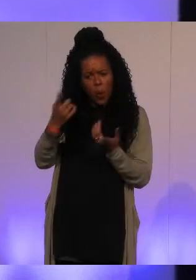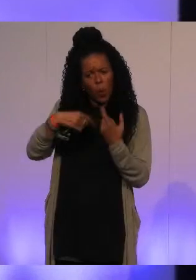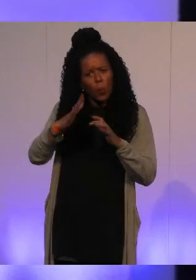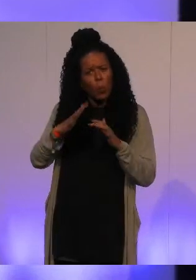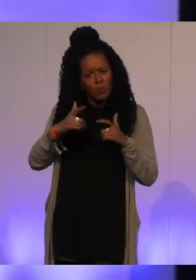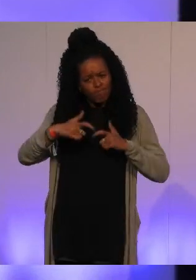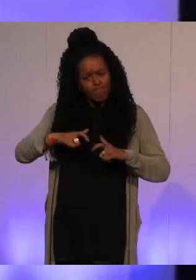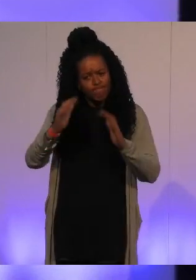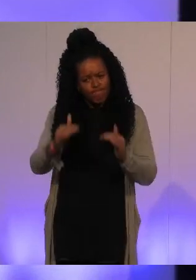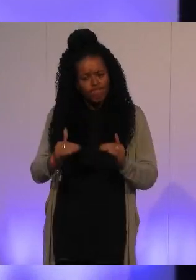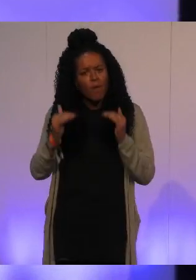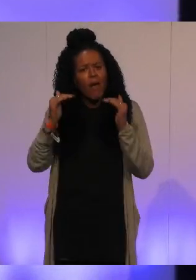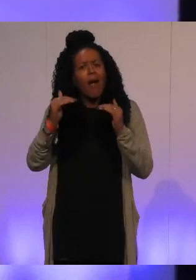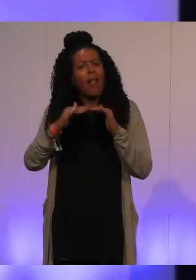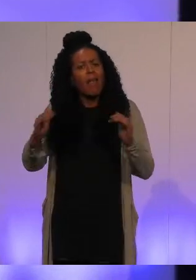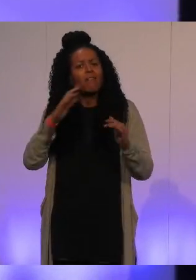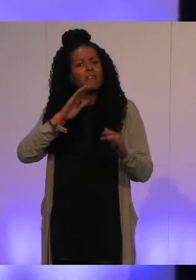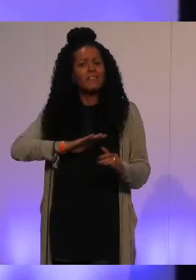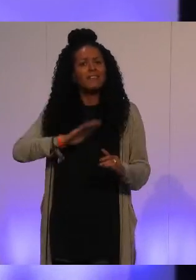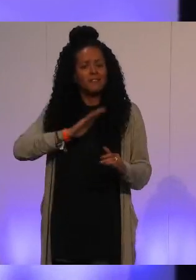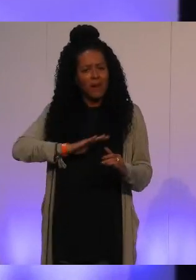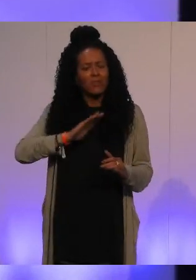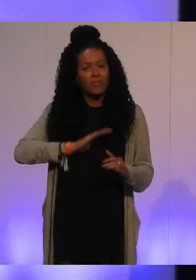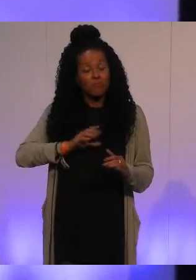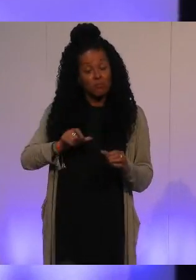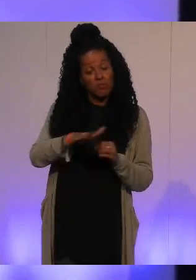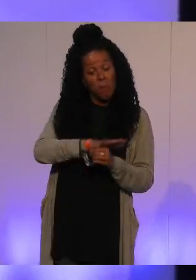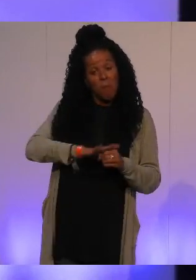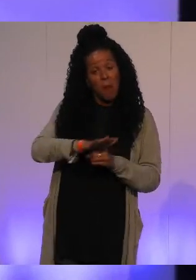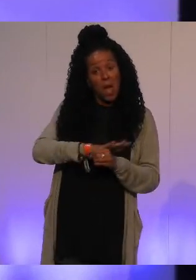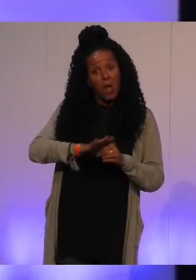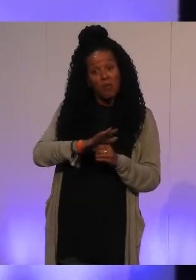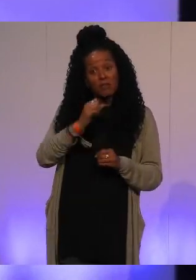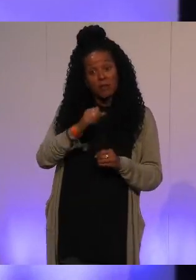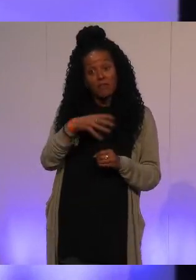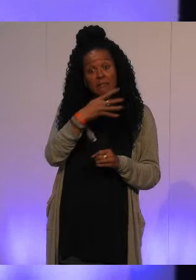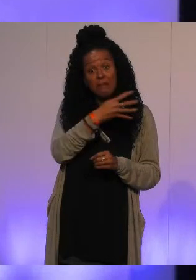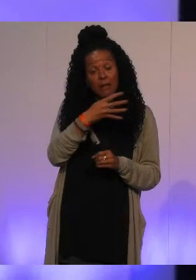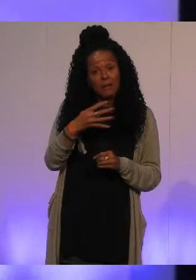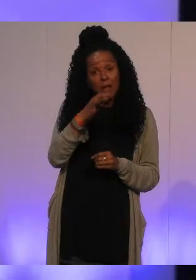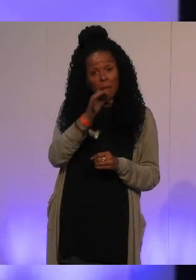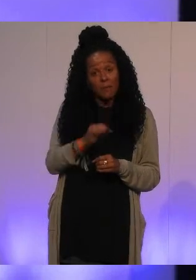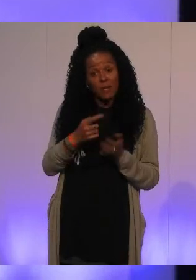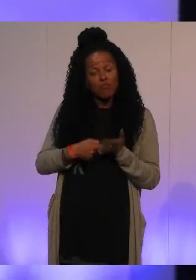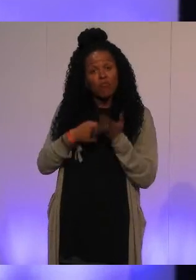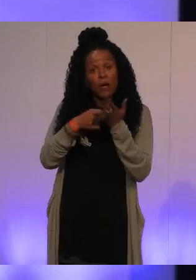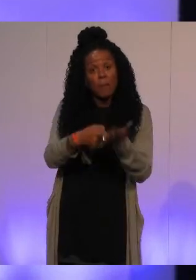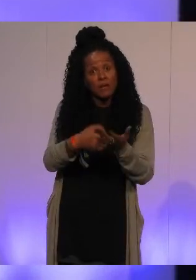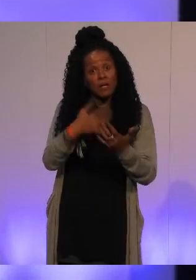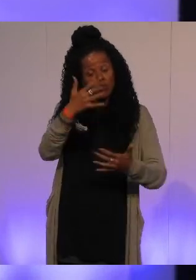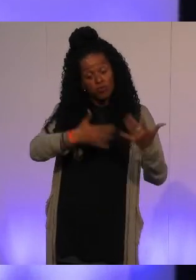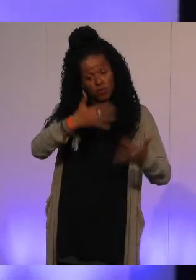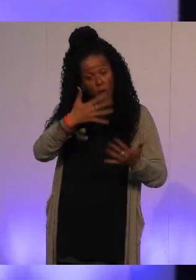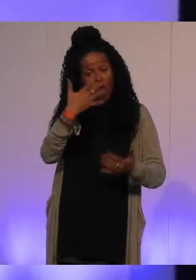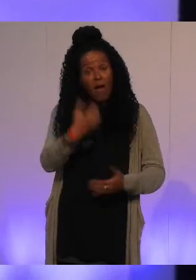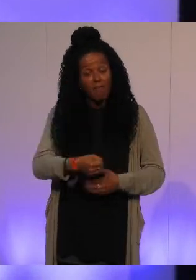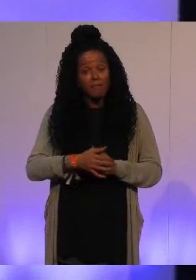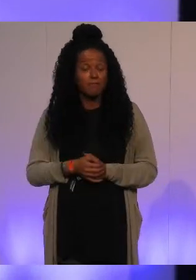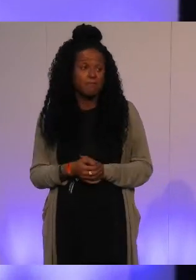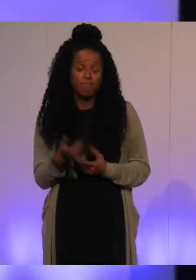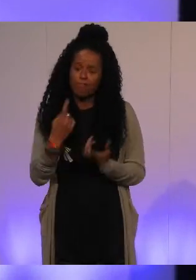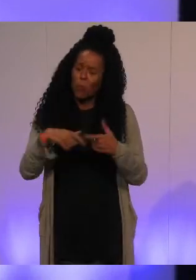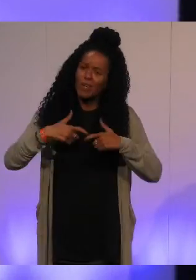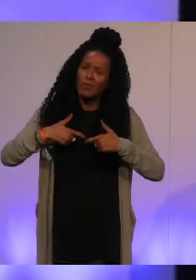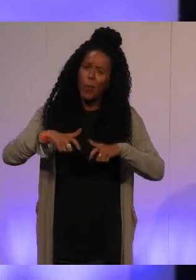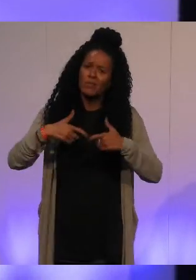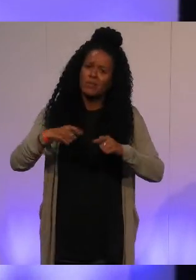high levels of satisfaction, with some areas still posting a 99% recommendation score. We are